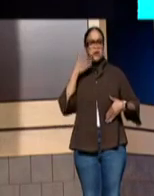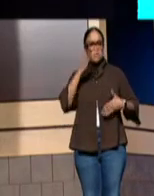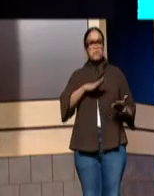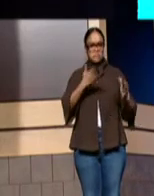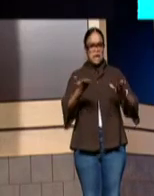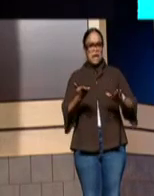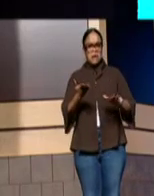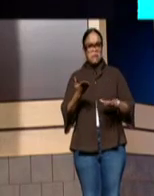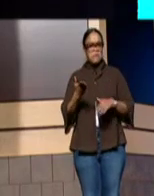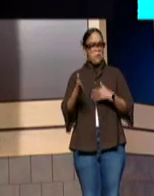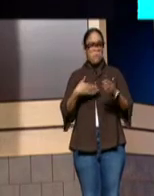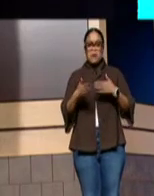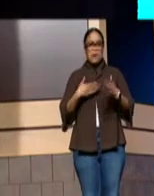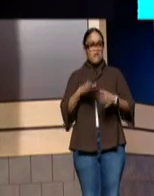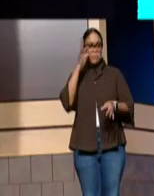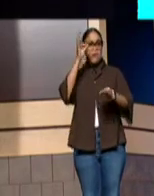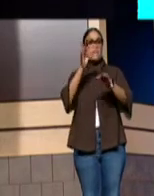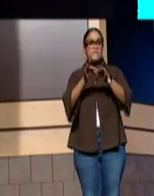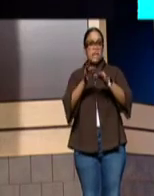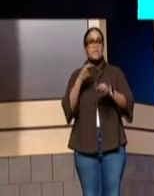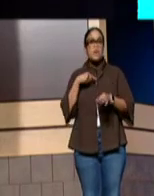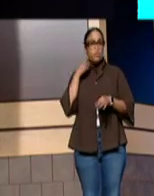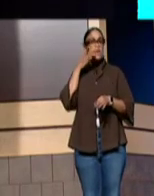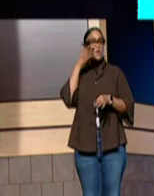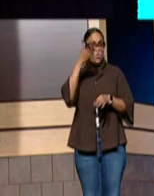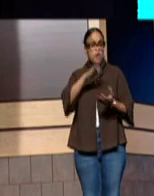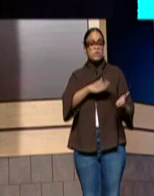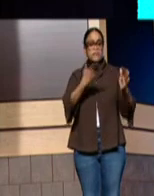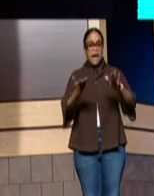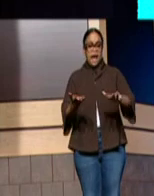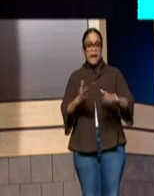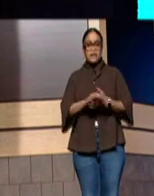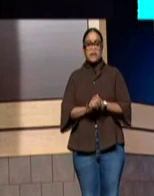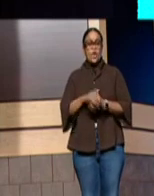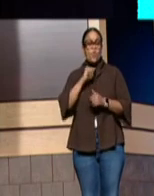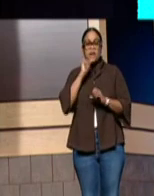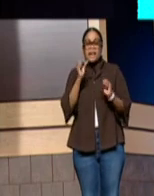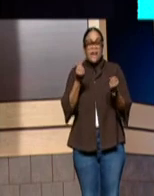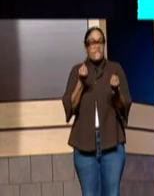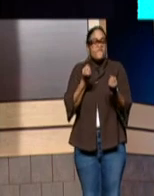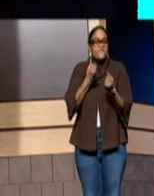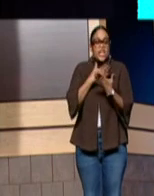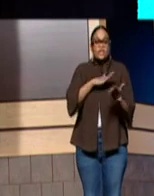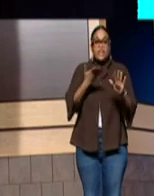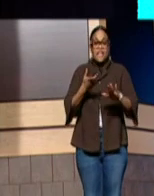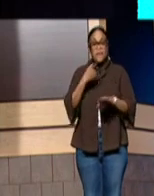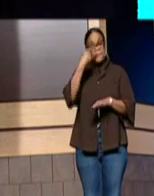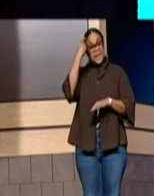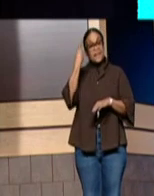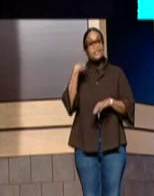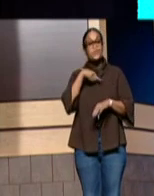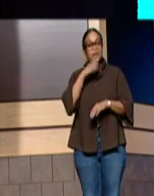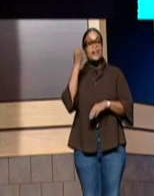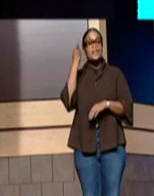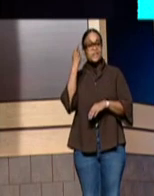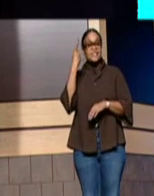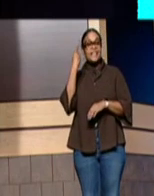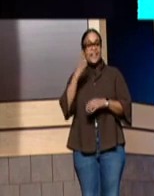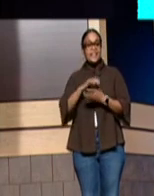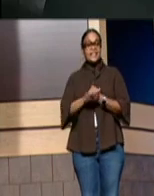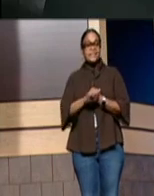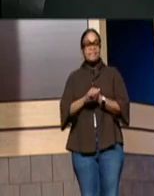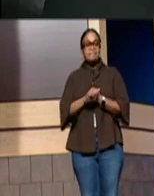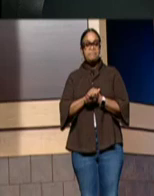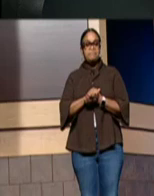is. Until the Lord comes back, we're going to die. We don't fear death because we understand God's in charge. So there is